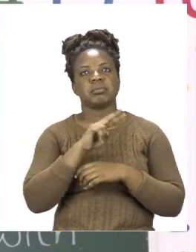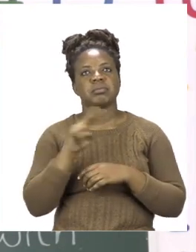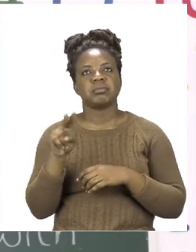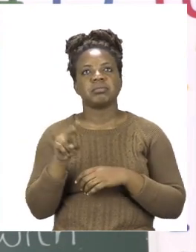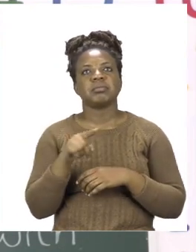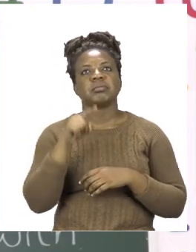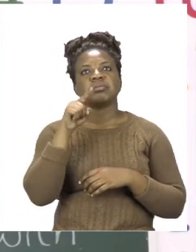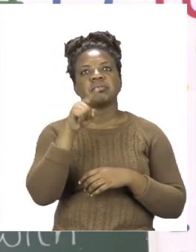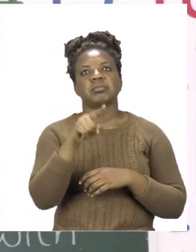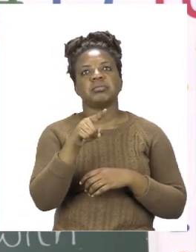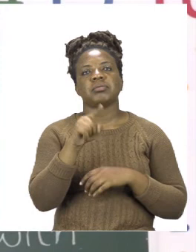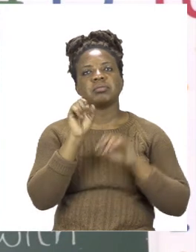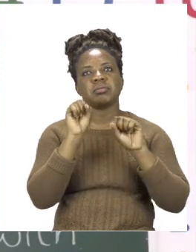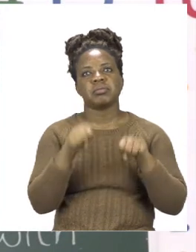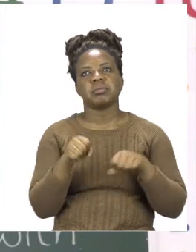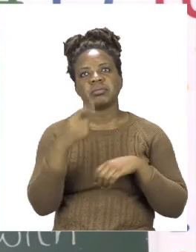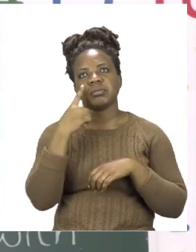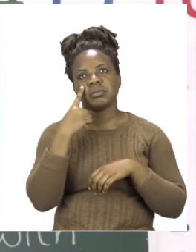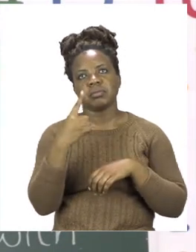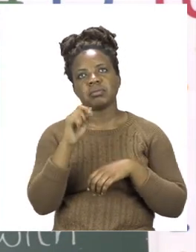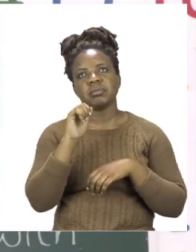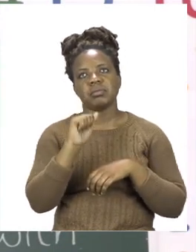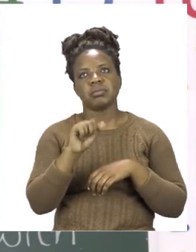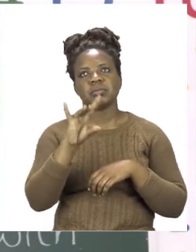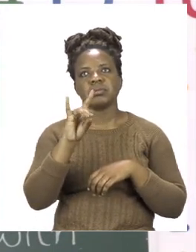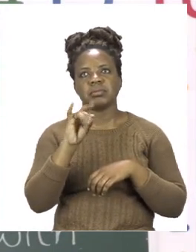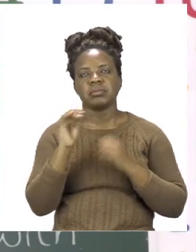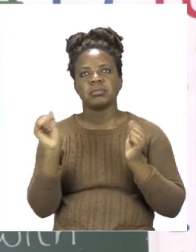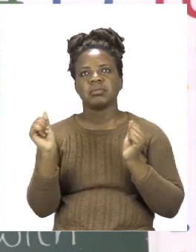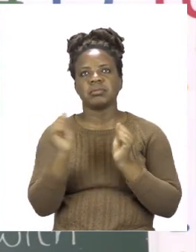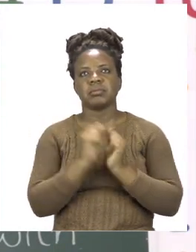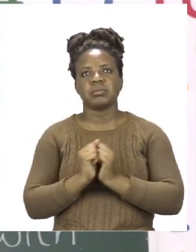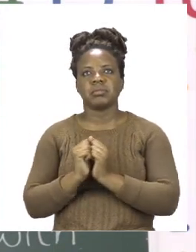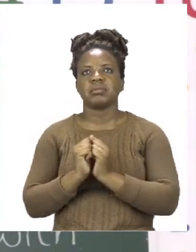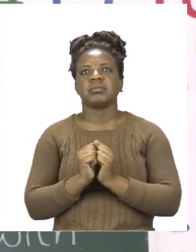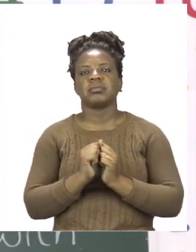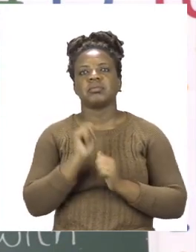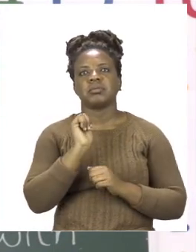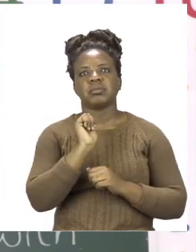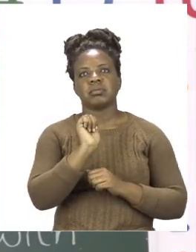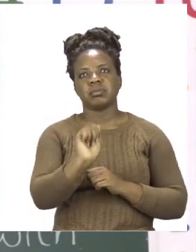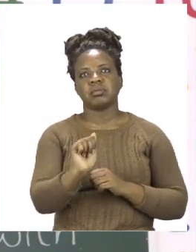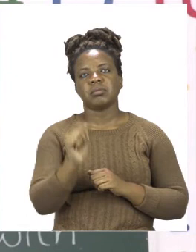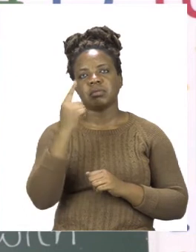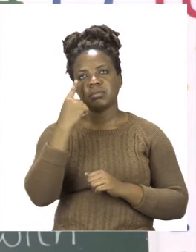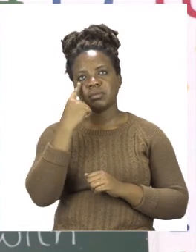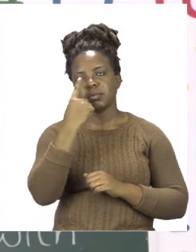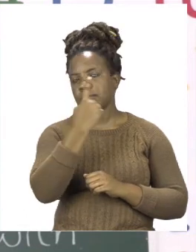It says, you can see a puppy with